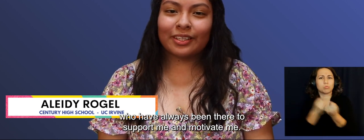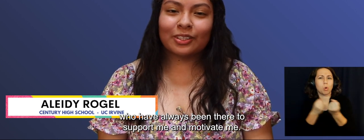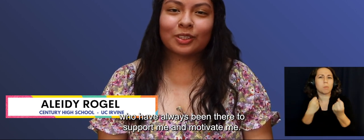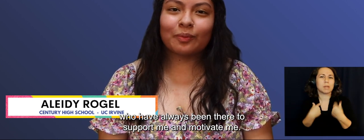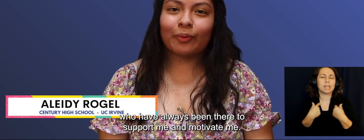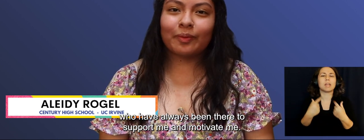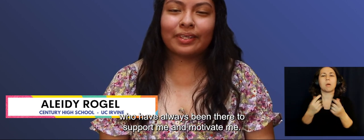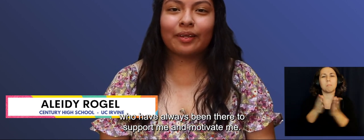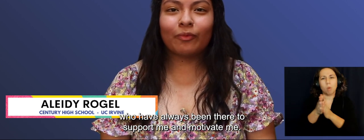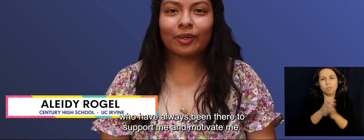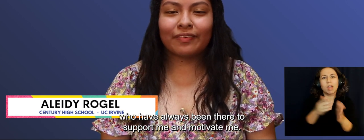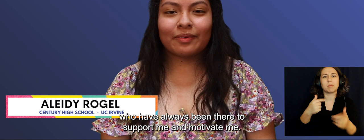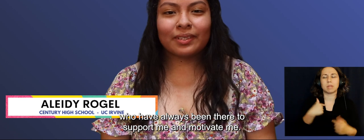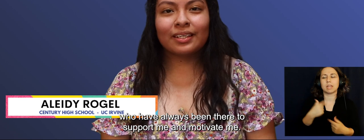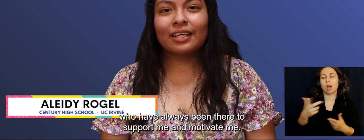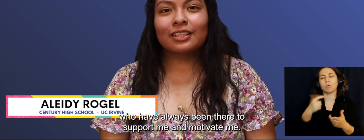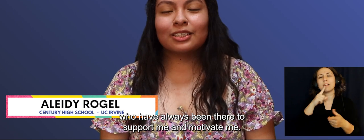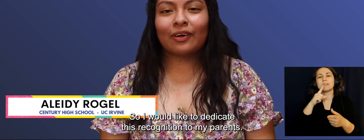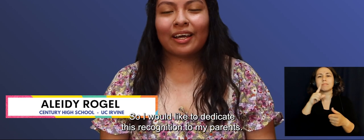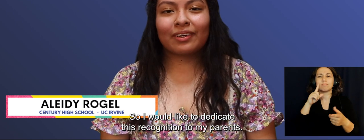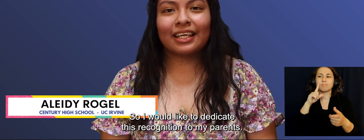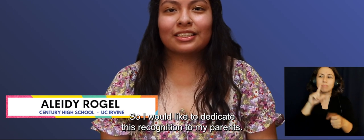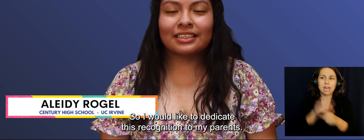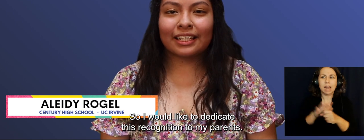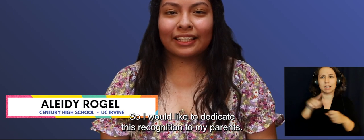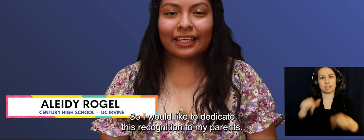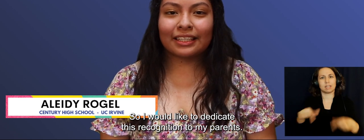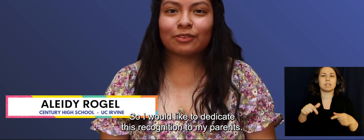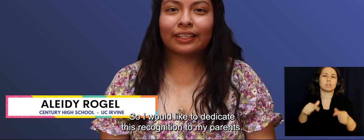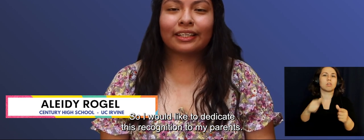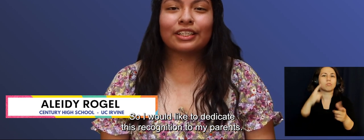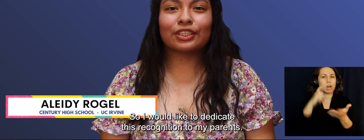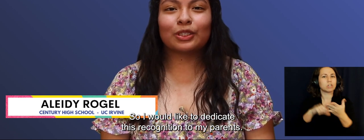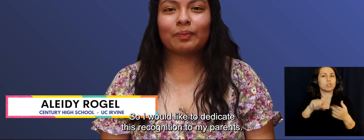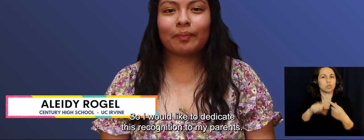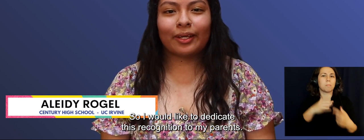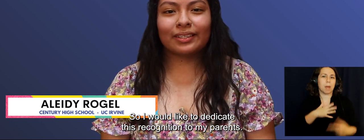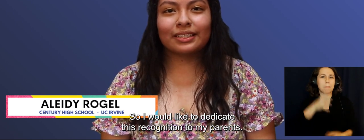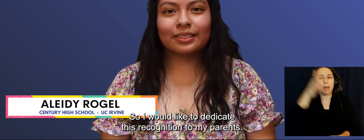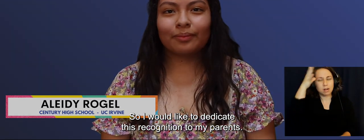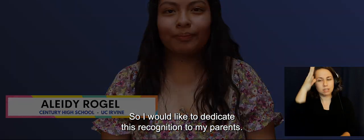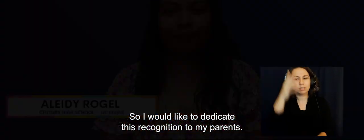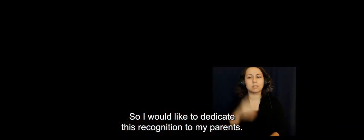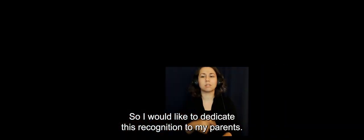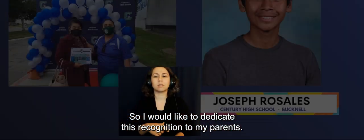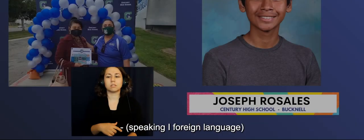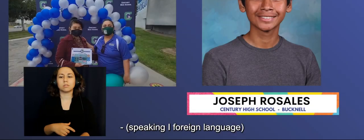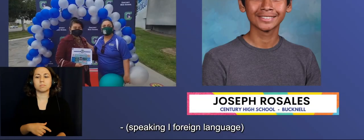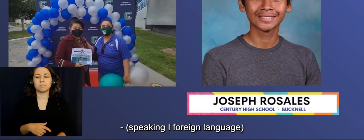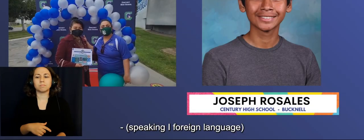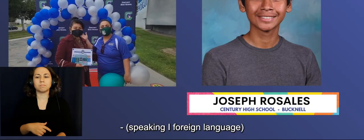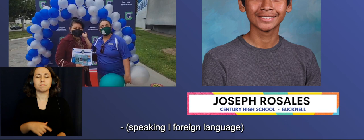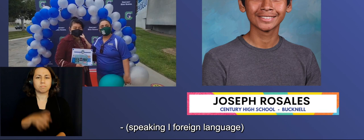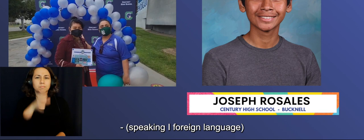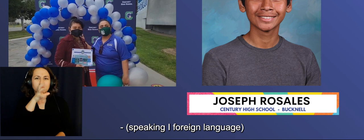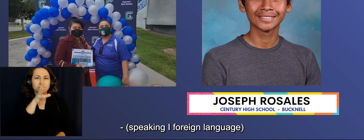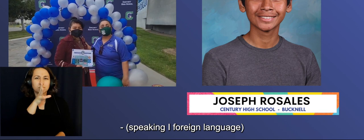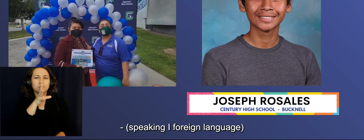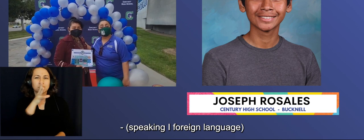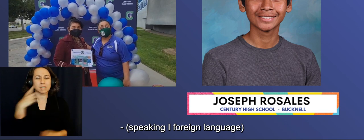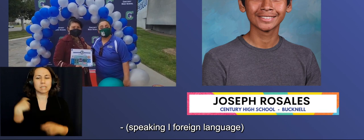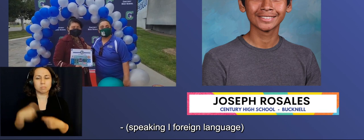have always been there to support me and motivate me. So I would like to dedicate this recognition to my parents. Okay, I'm here with